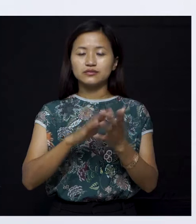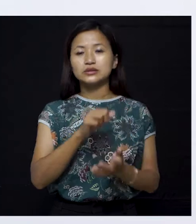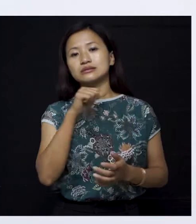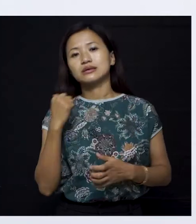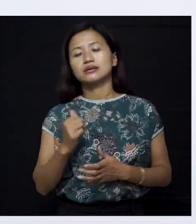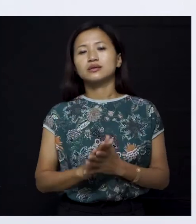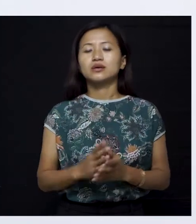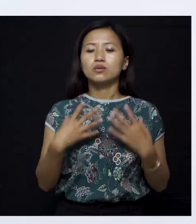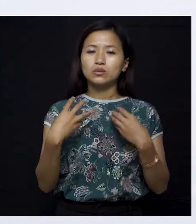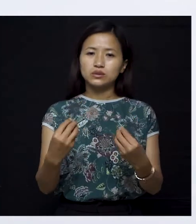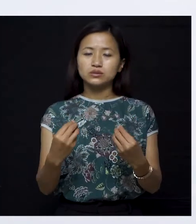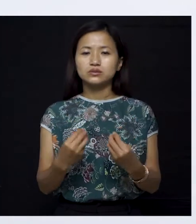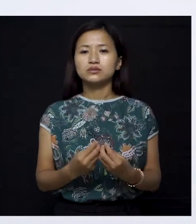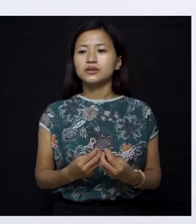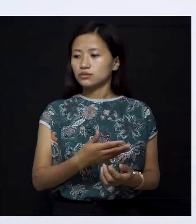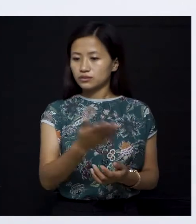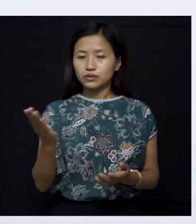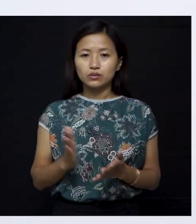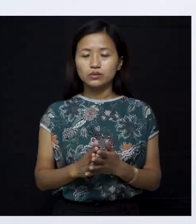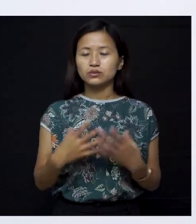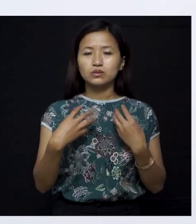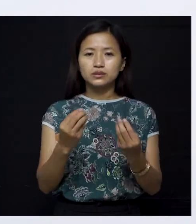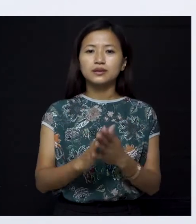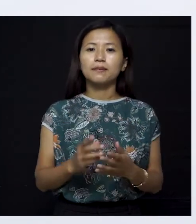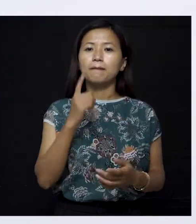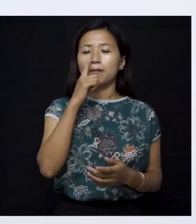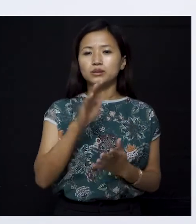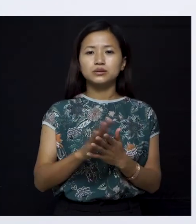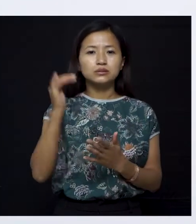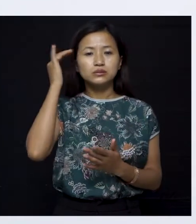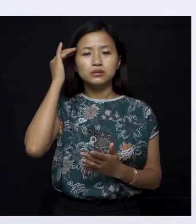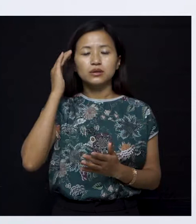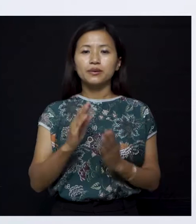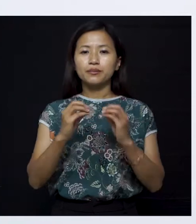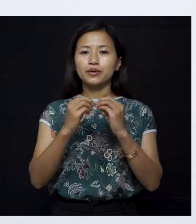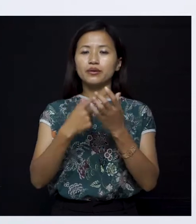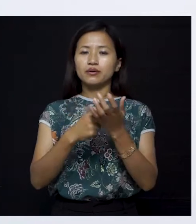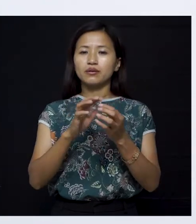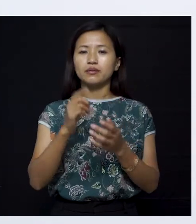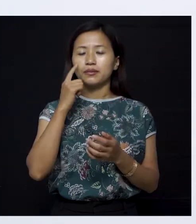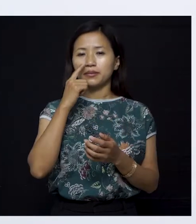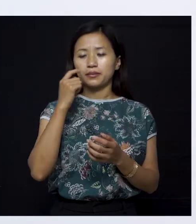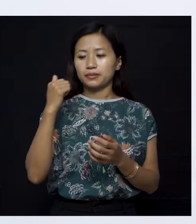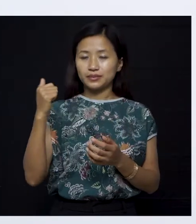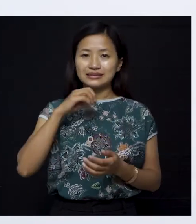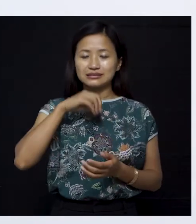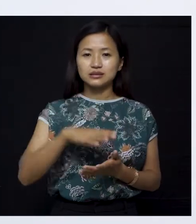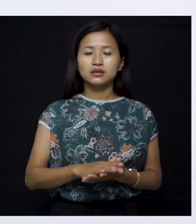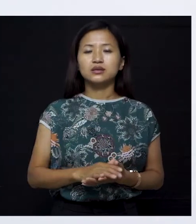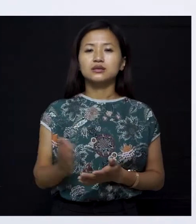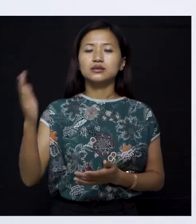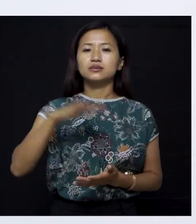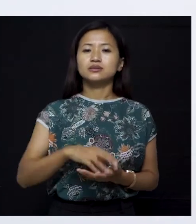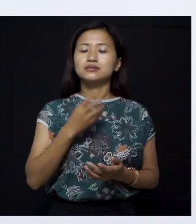not want to let their mother know. As they were busy in the kitchen like that, Bartley came in and with a sad face. Why?